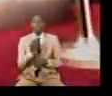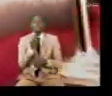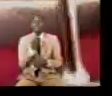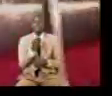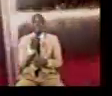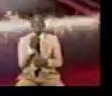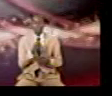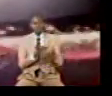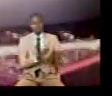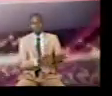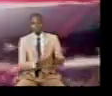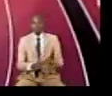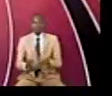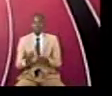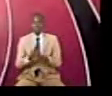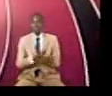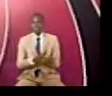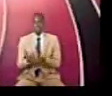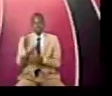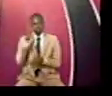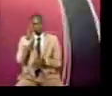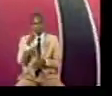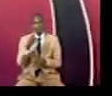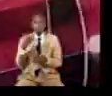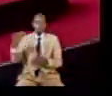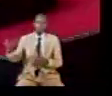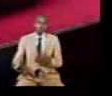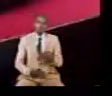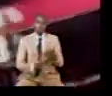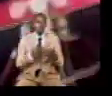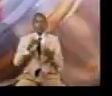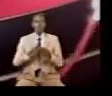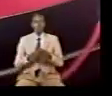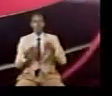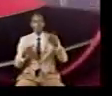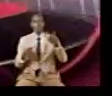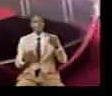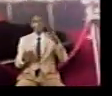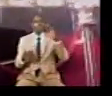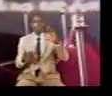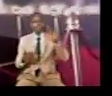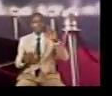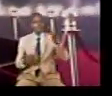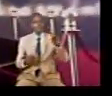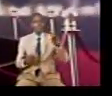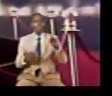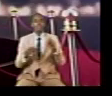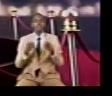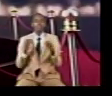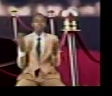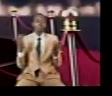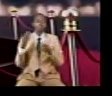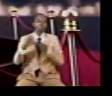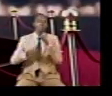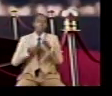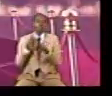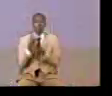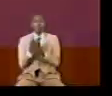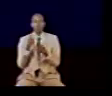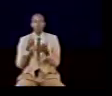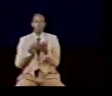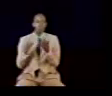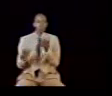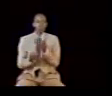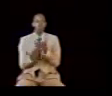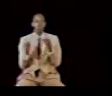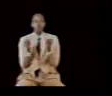for you. Welcome to GCK Global Crusade with Pastor Dr. W.F. Kumuyi as we